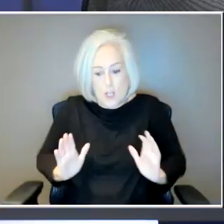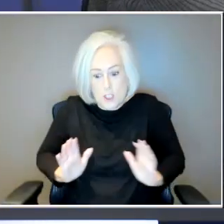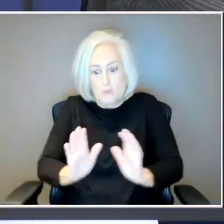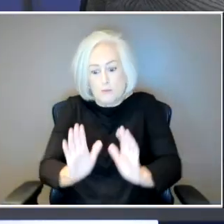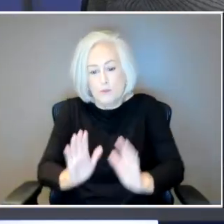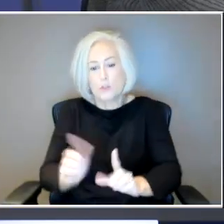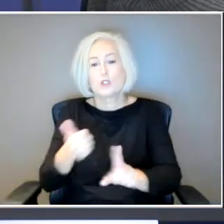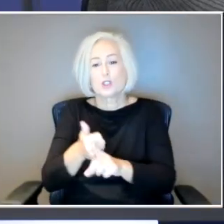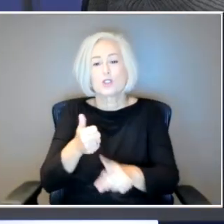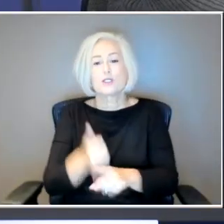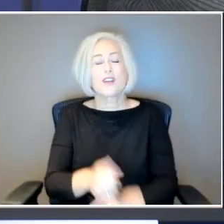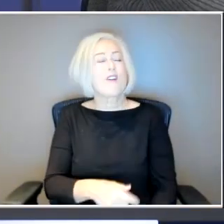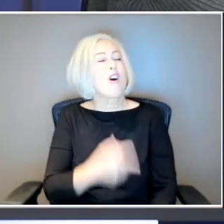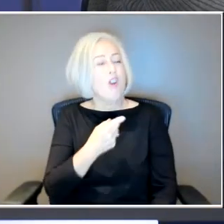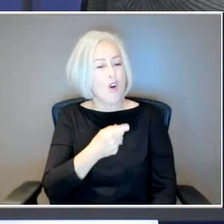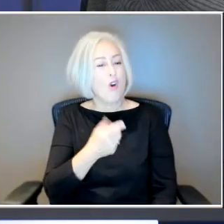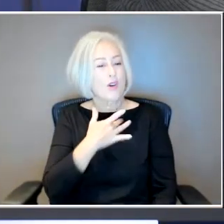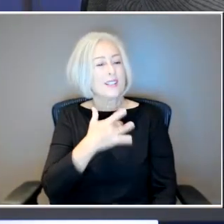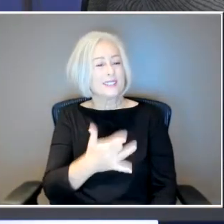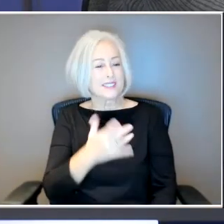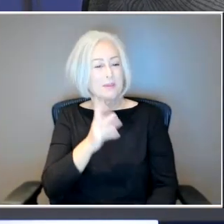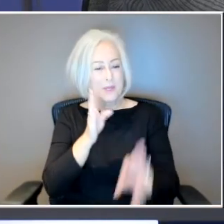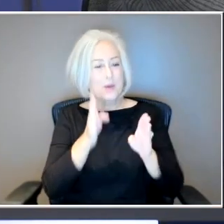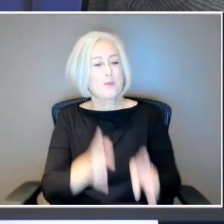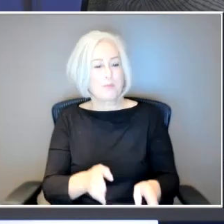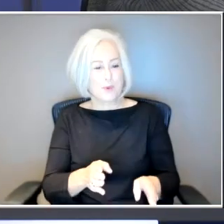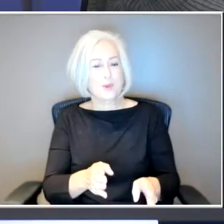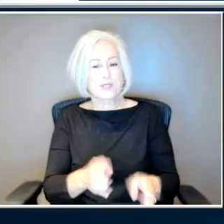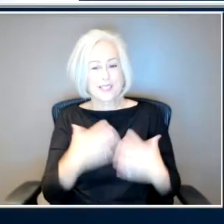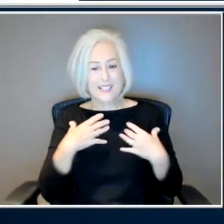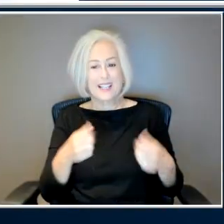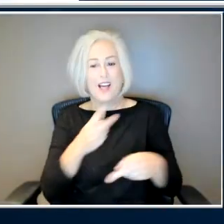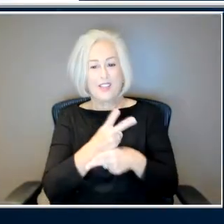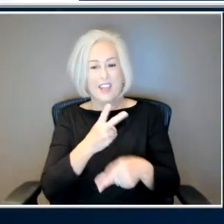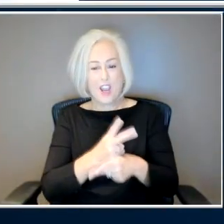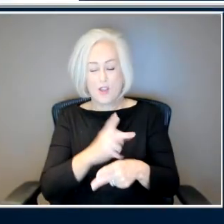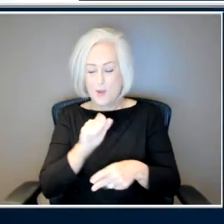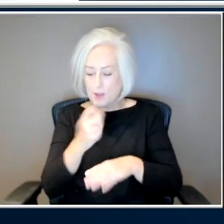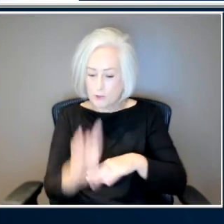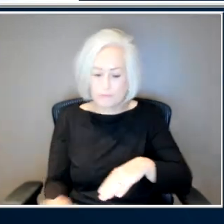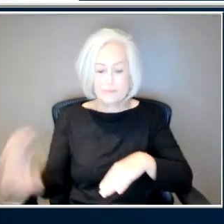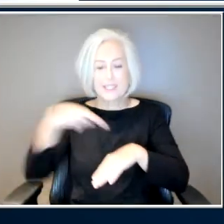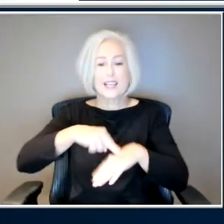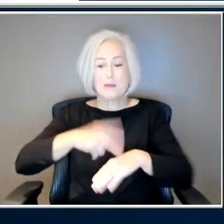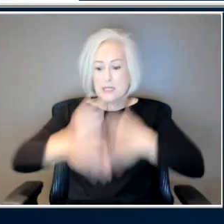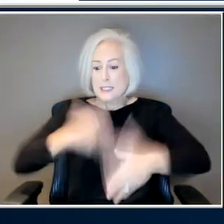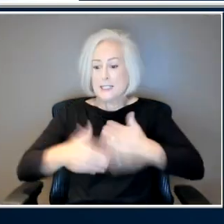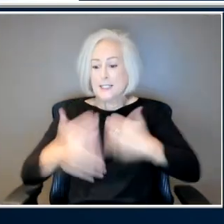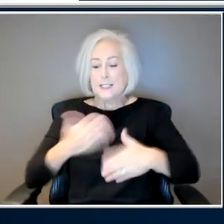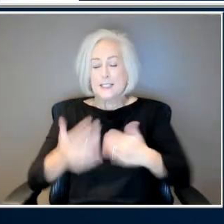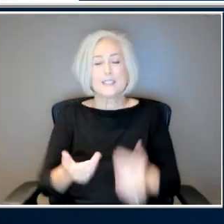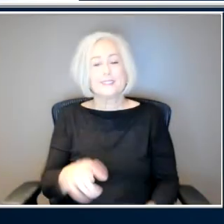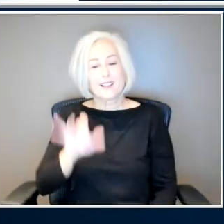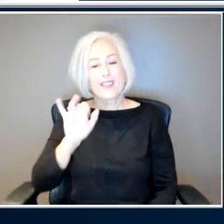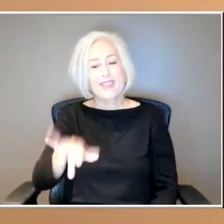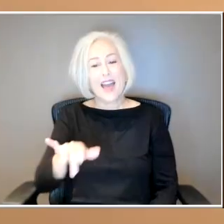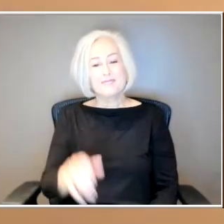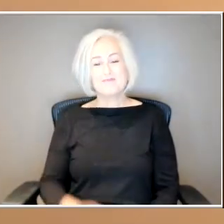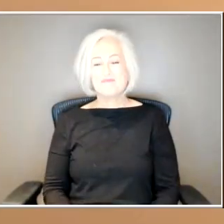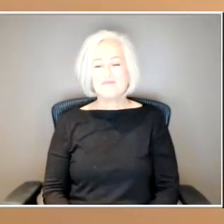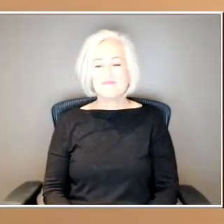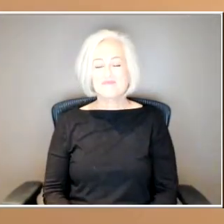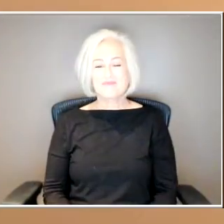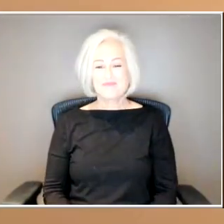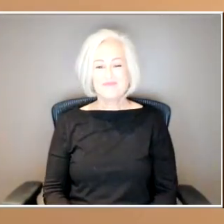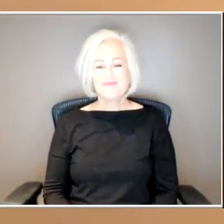typical people in healthcare, right? Dr. Larson, they just want to jump up and get back at it. That's always how it is. And actually,